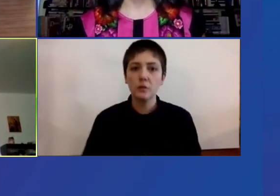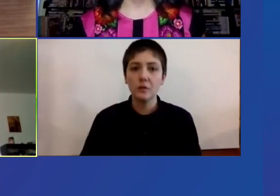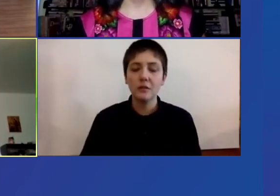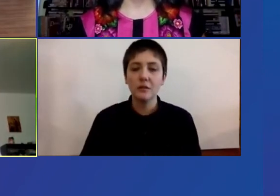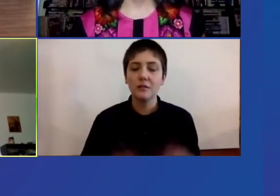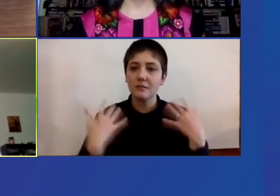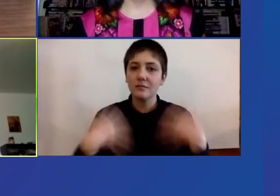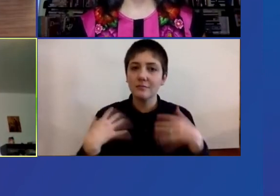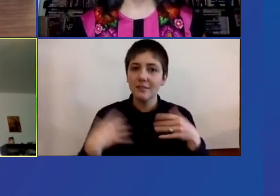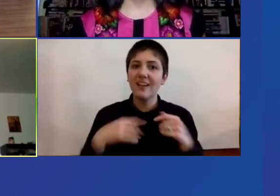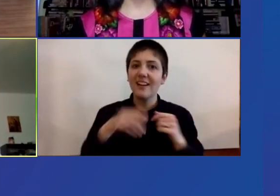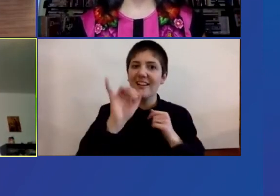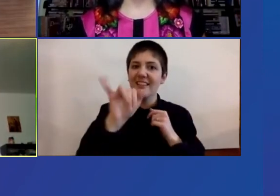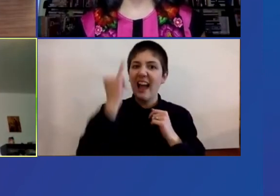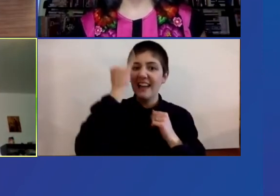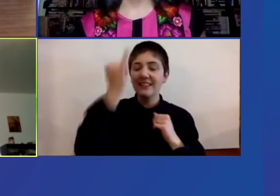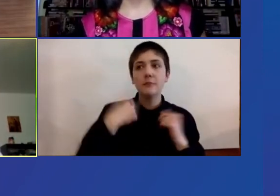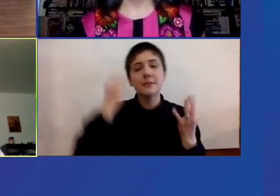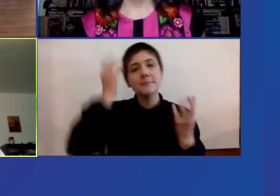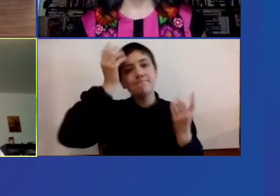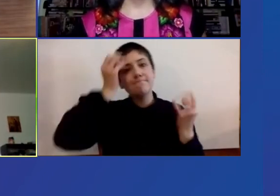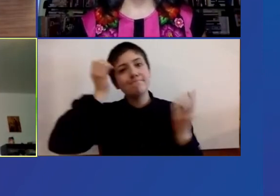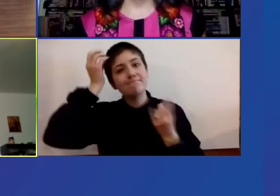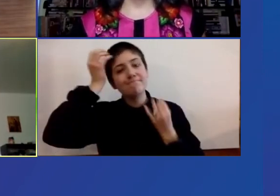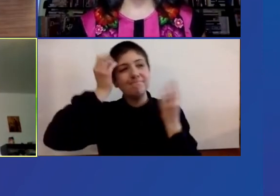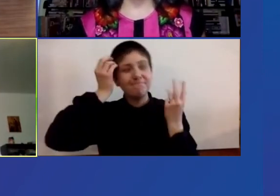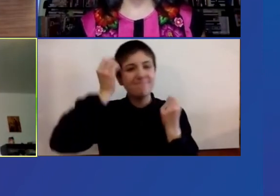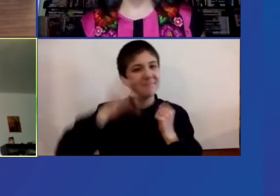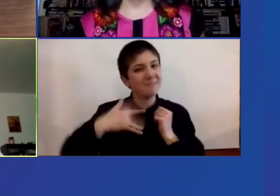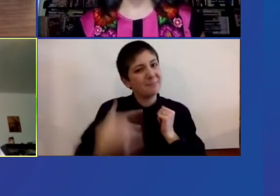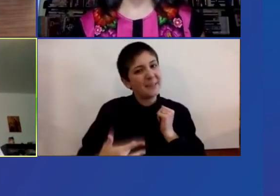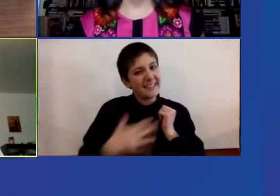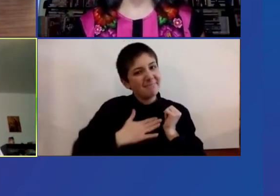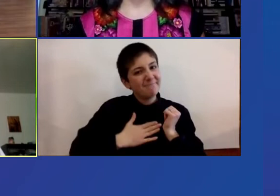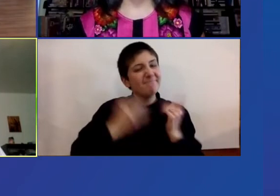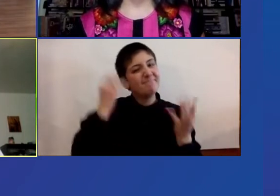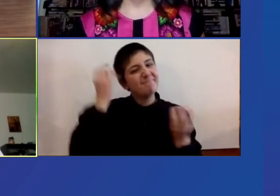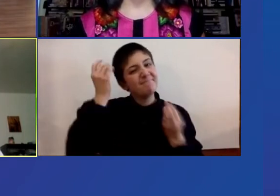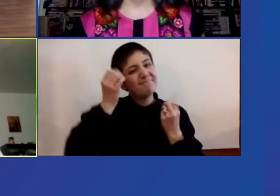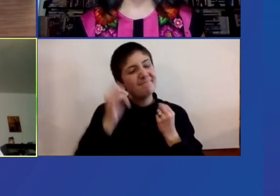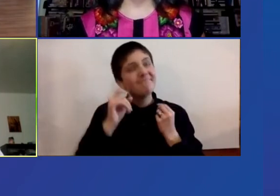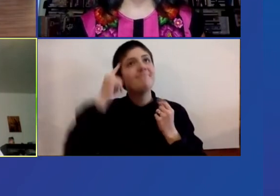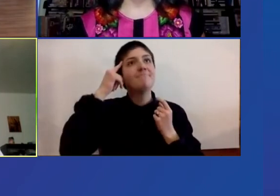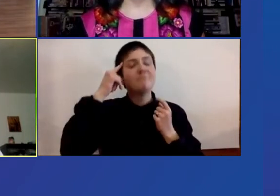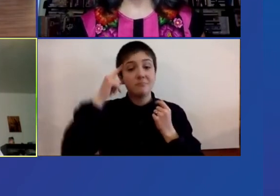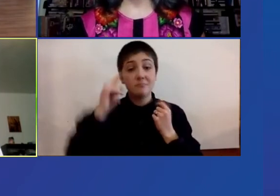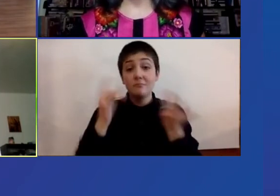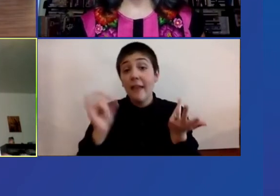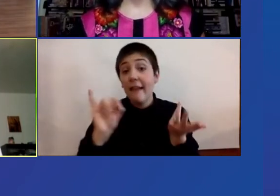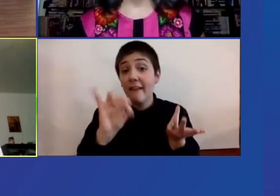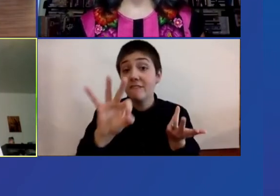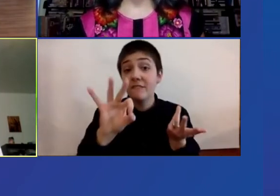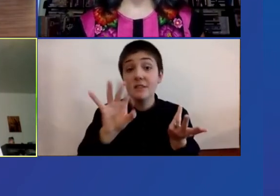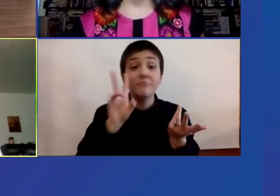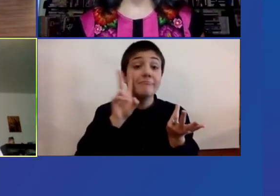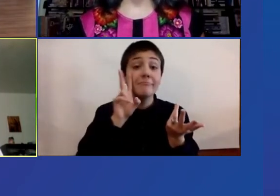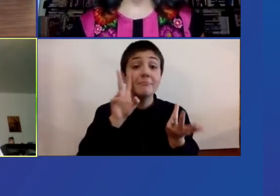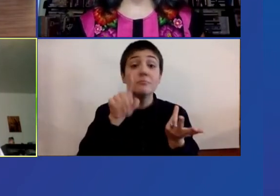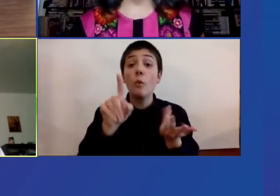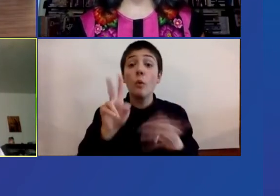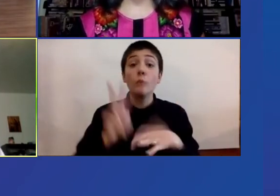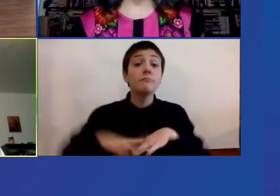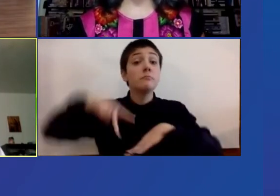this idea all the time, and how, if you are dancing, if you're